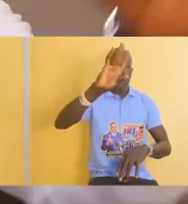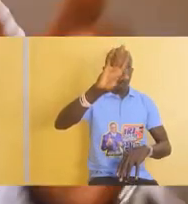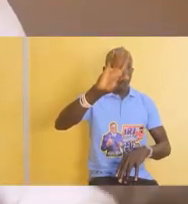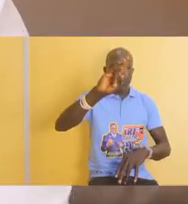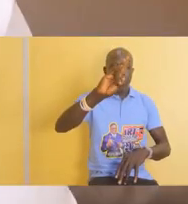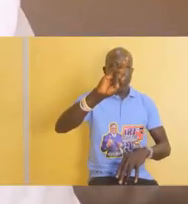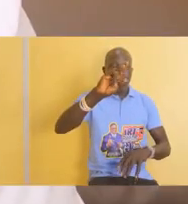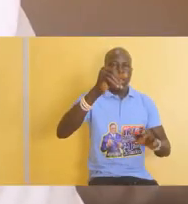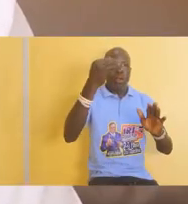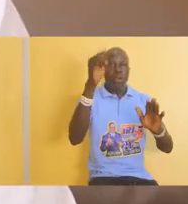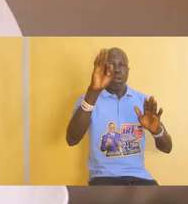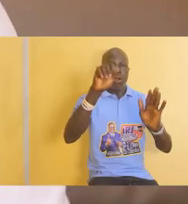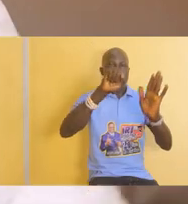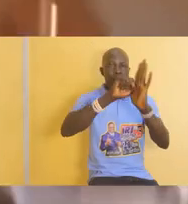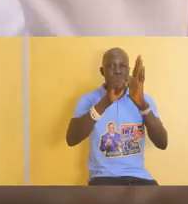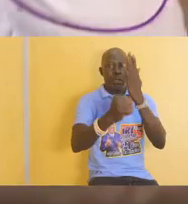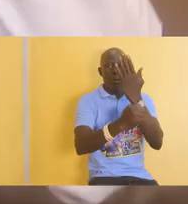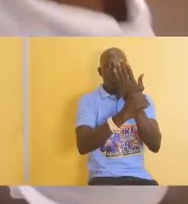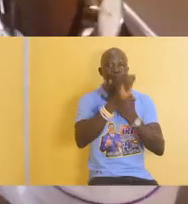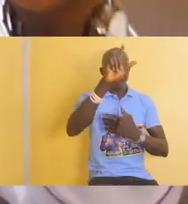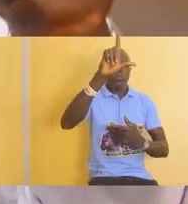on the 17th of September